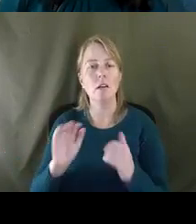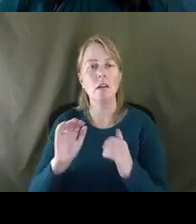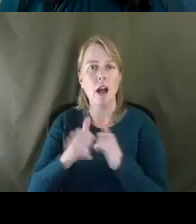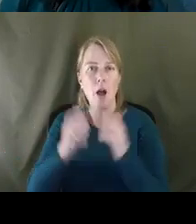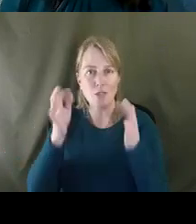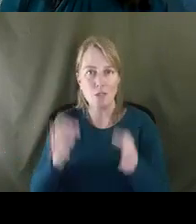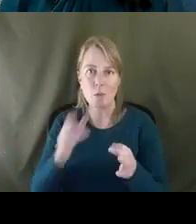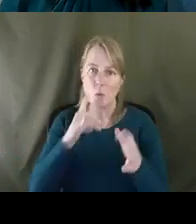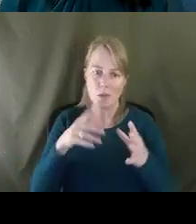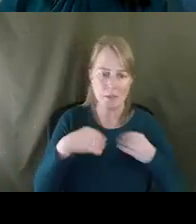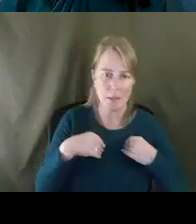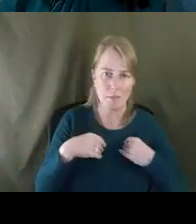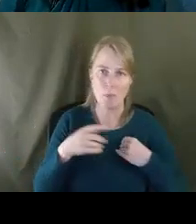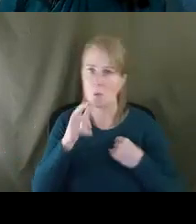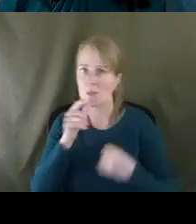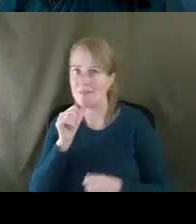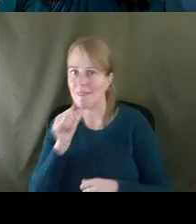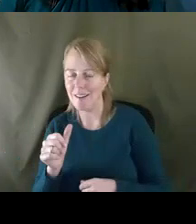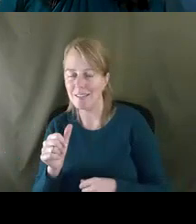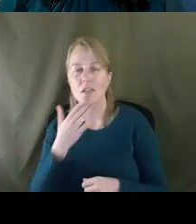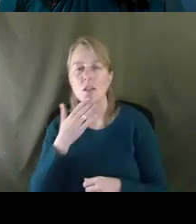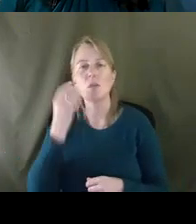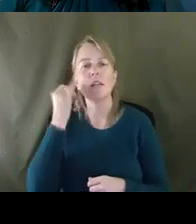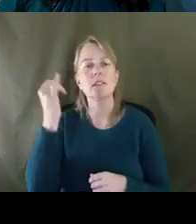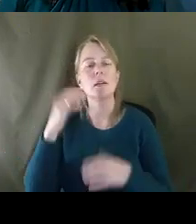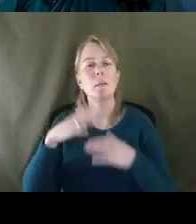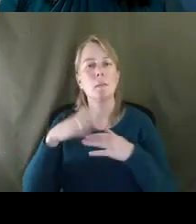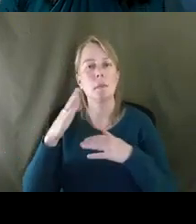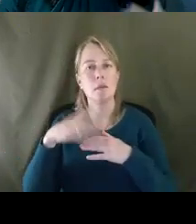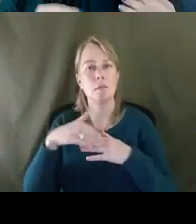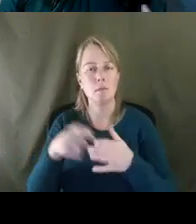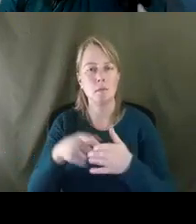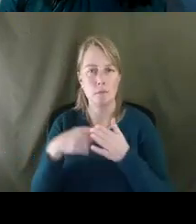who is not? It's a good idea to have minimum criteria